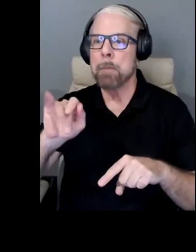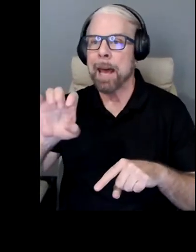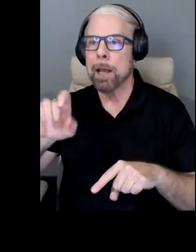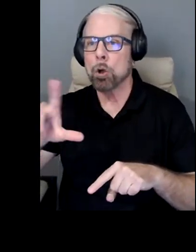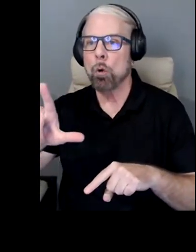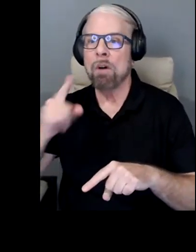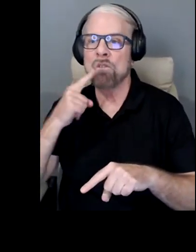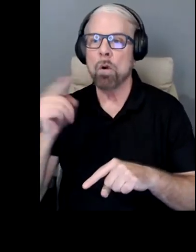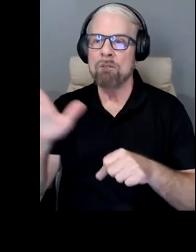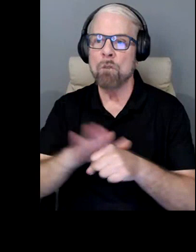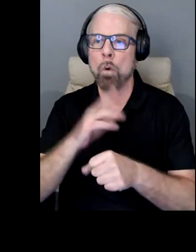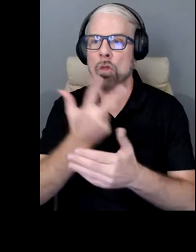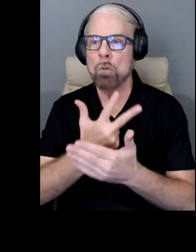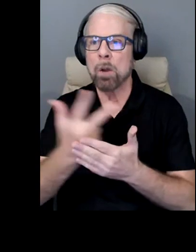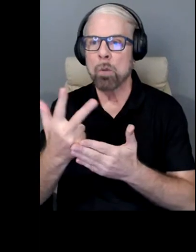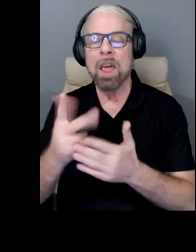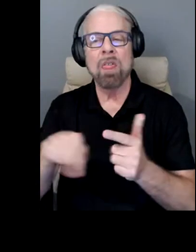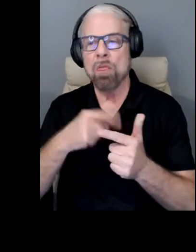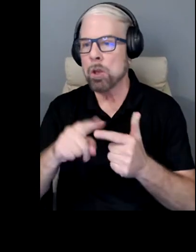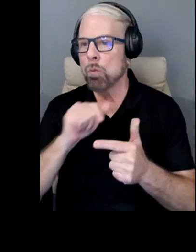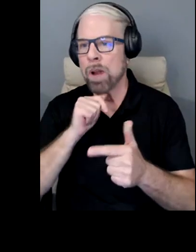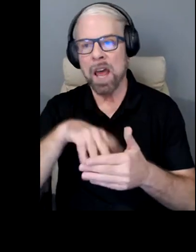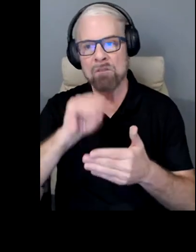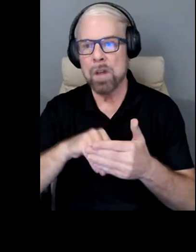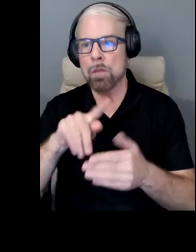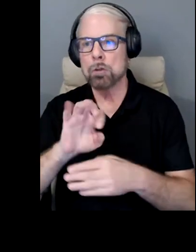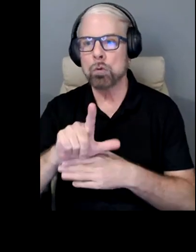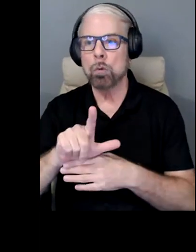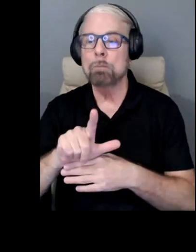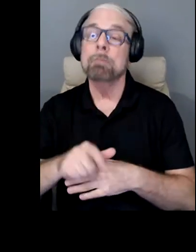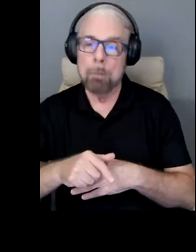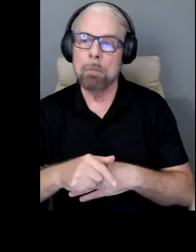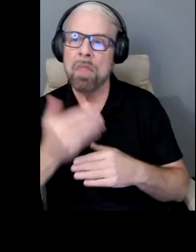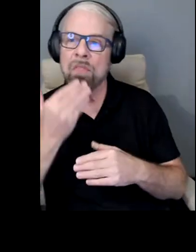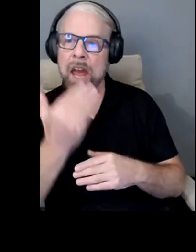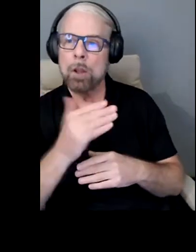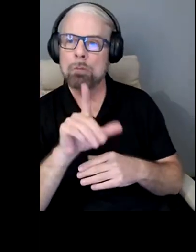complete a time study tool. Thank you.